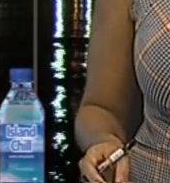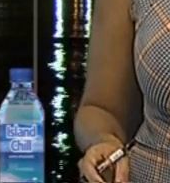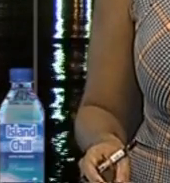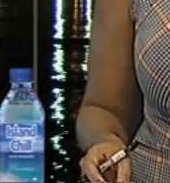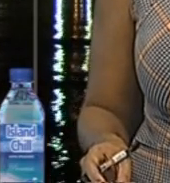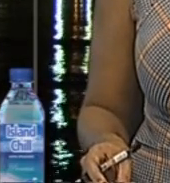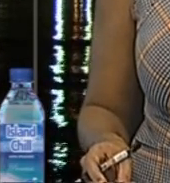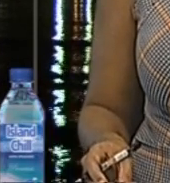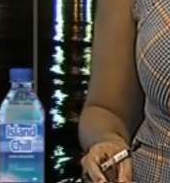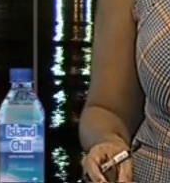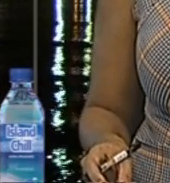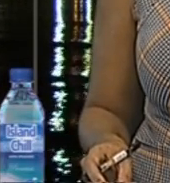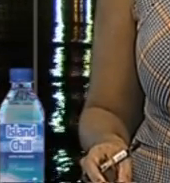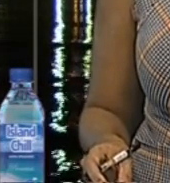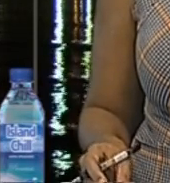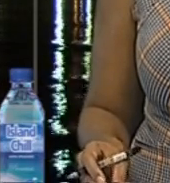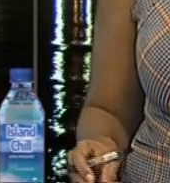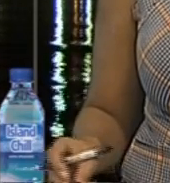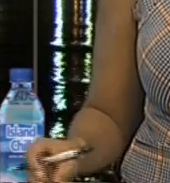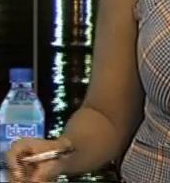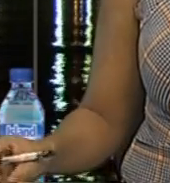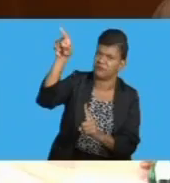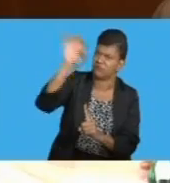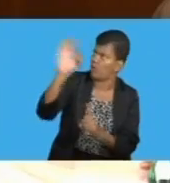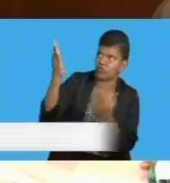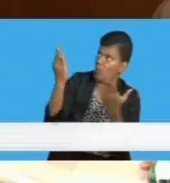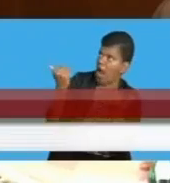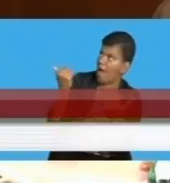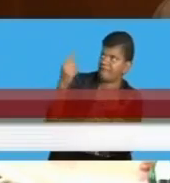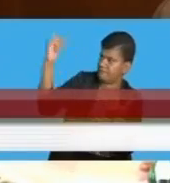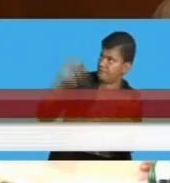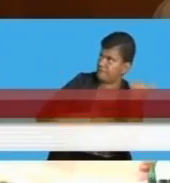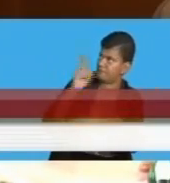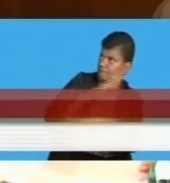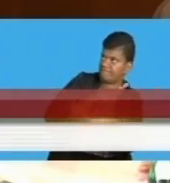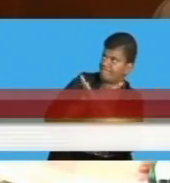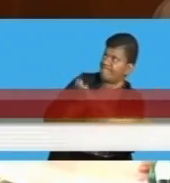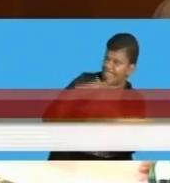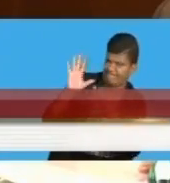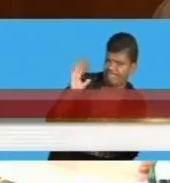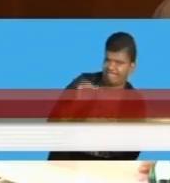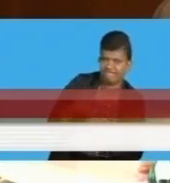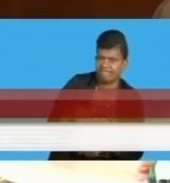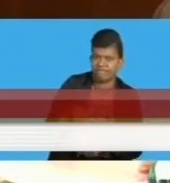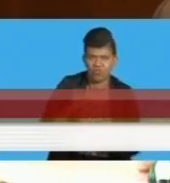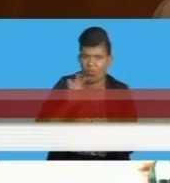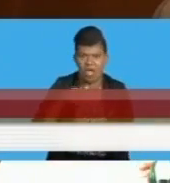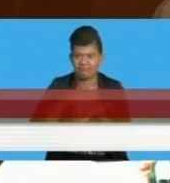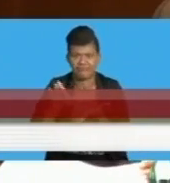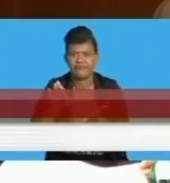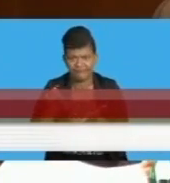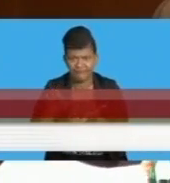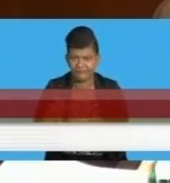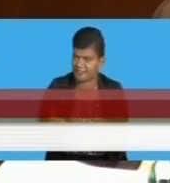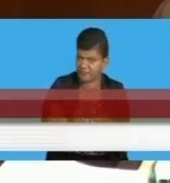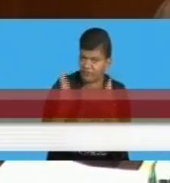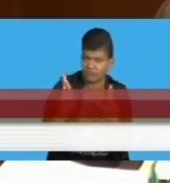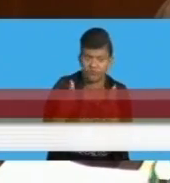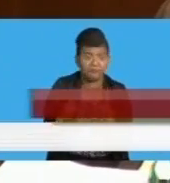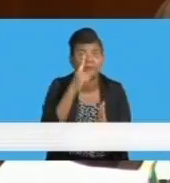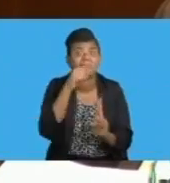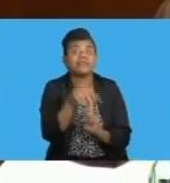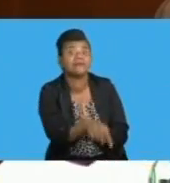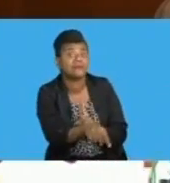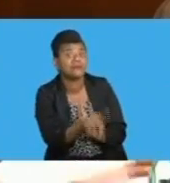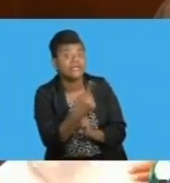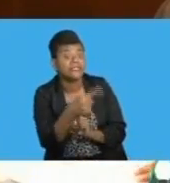Despite this, the opposition collectively objected. I endorse the wishes of the citizens of Lautoka not to rezone Shirley